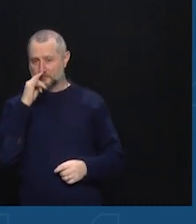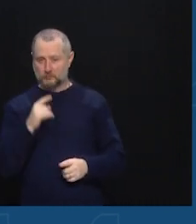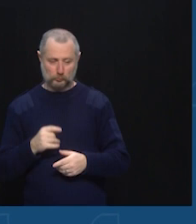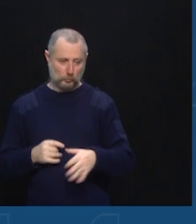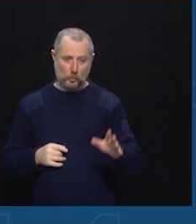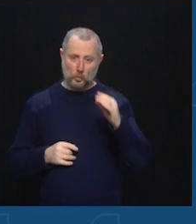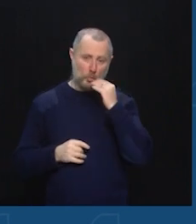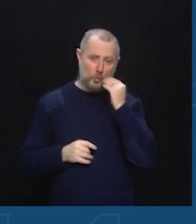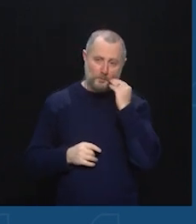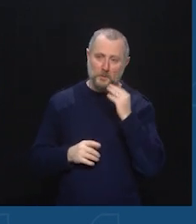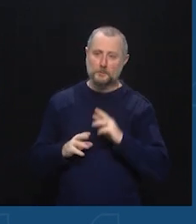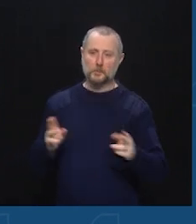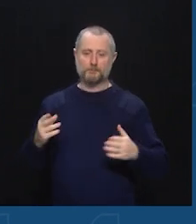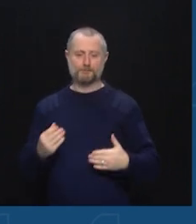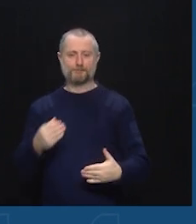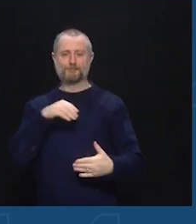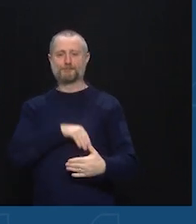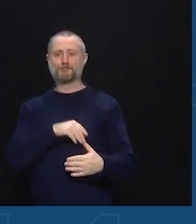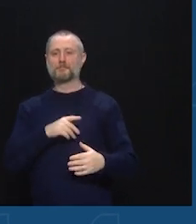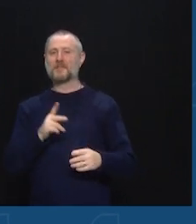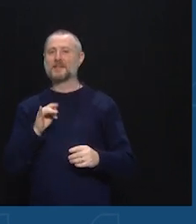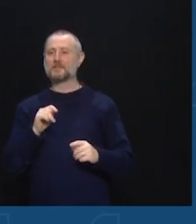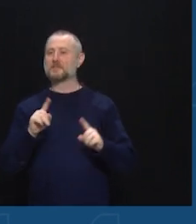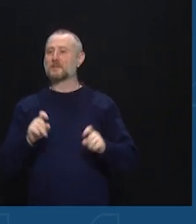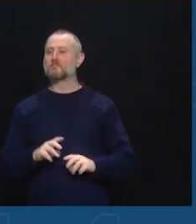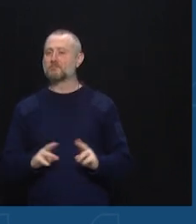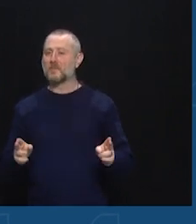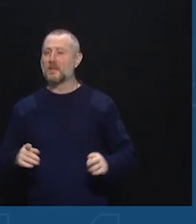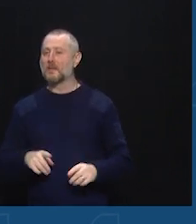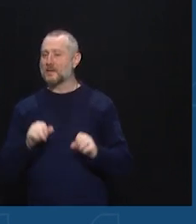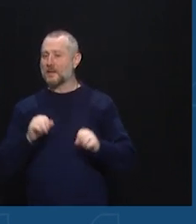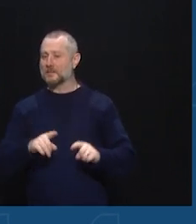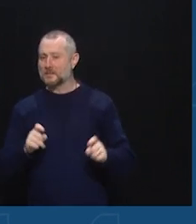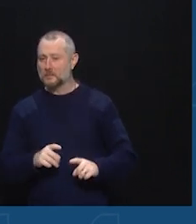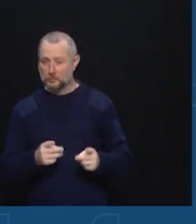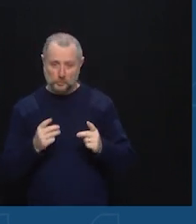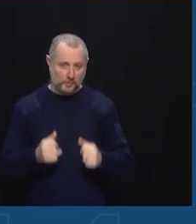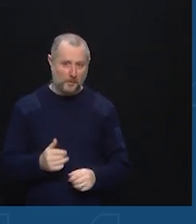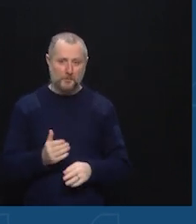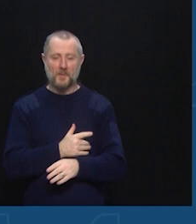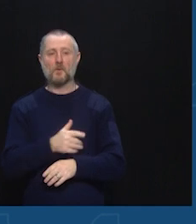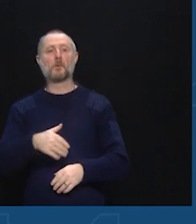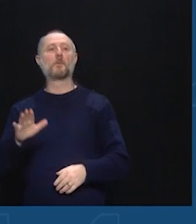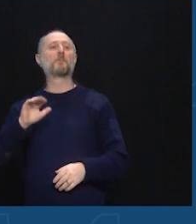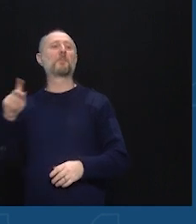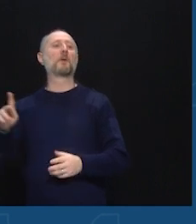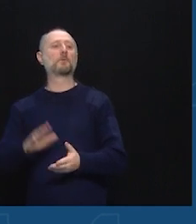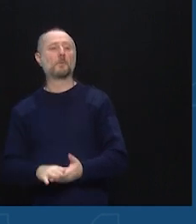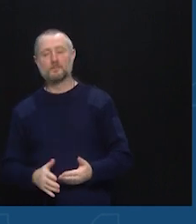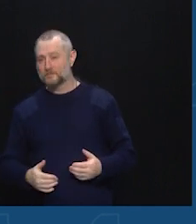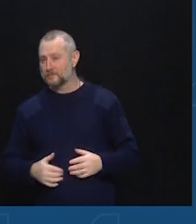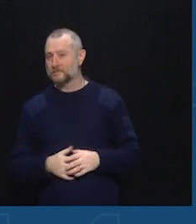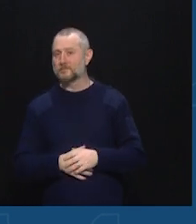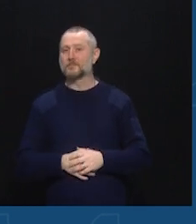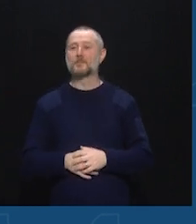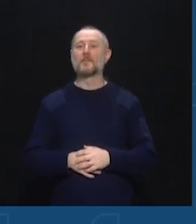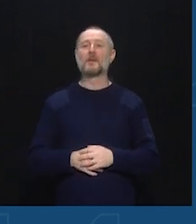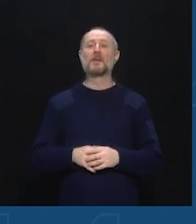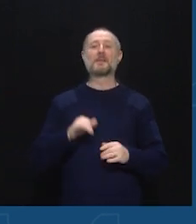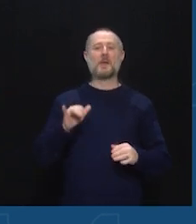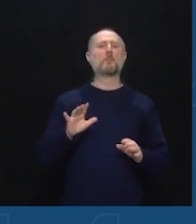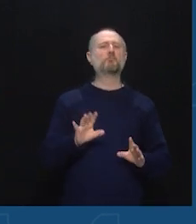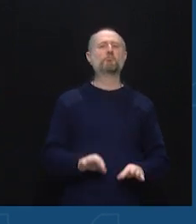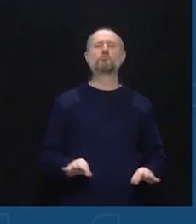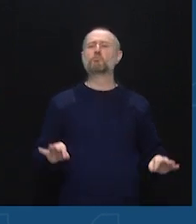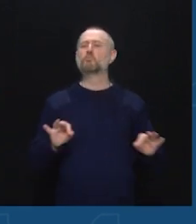test kits so mom and dad don't have to worry about it. They can test their children before they send them back. This will be really important as we start heading into the winter